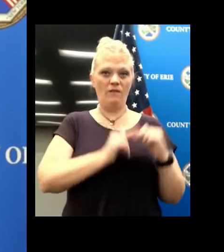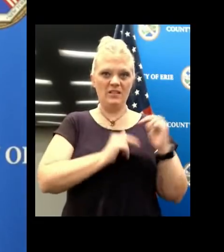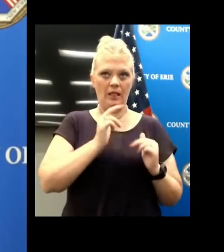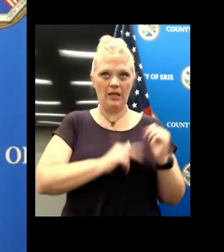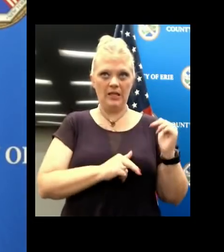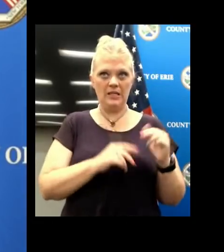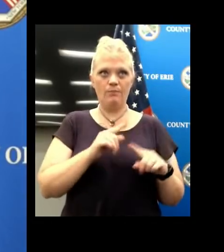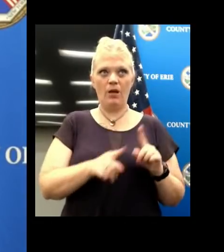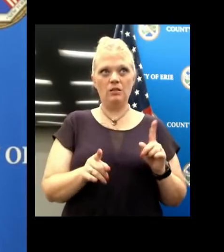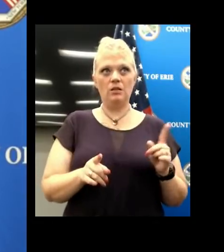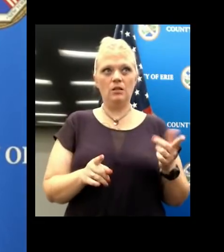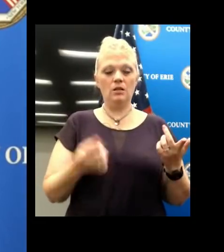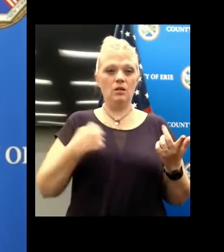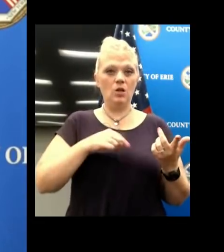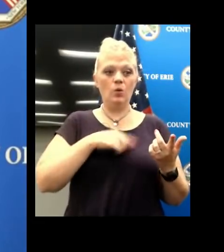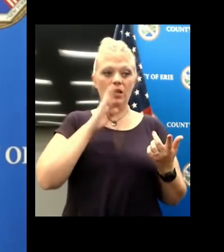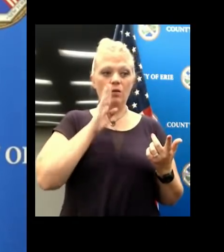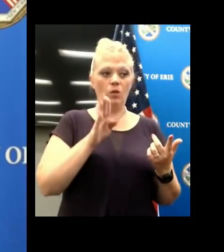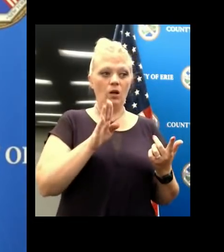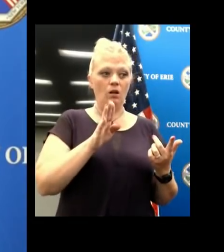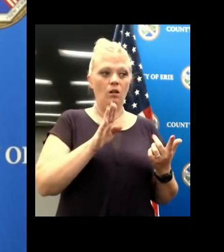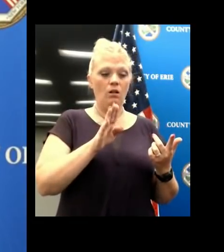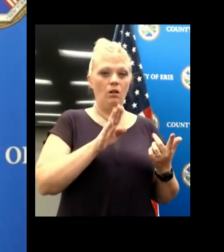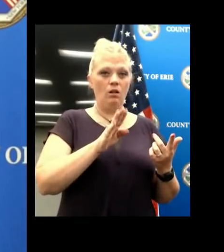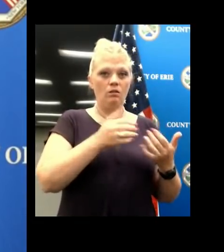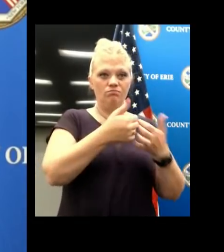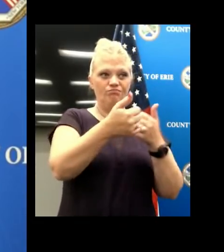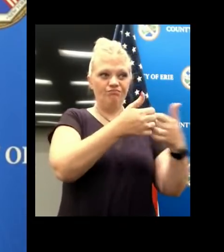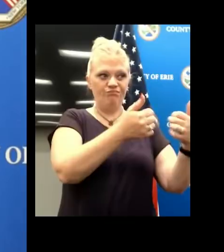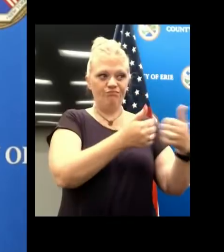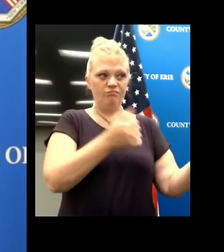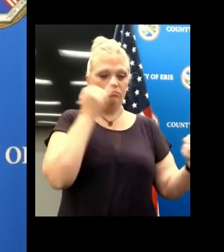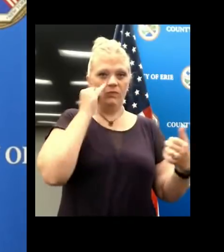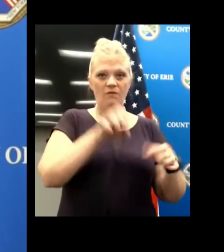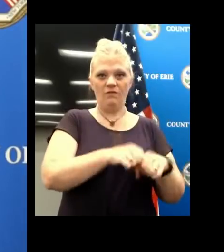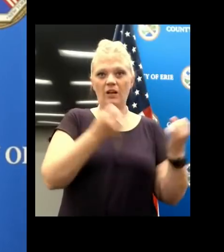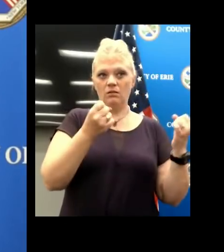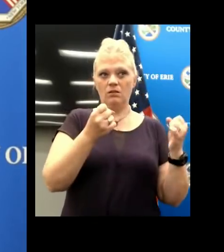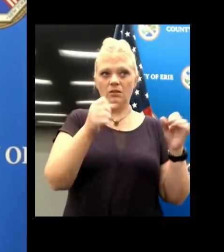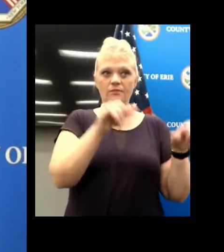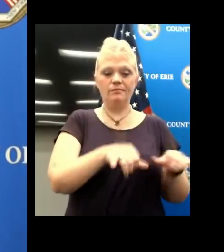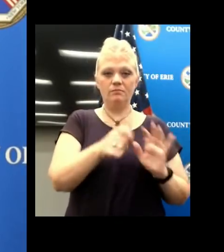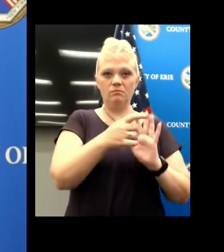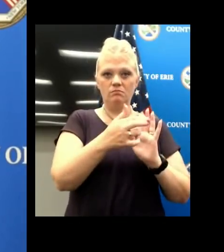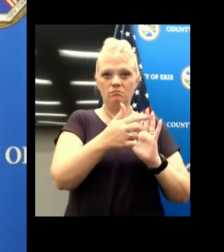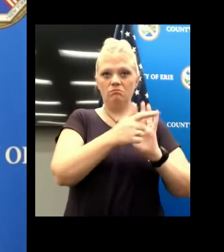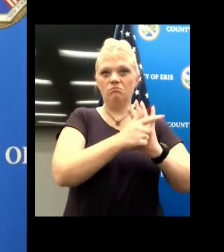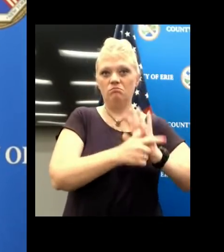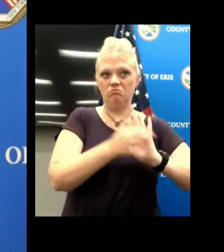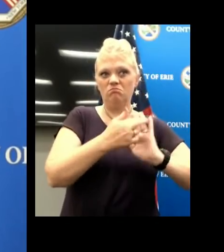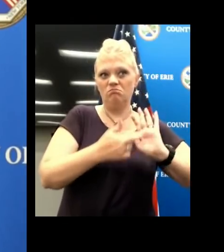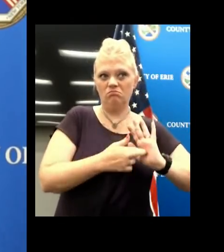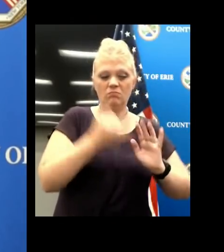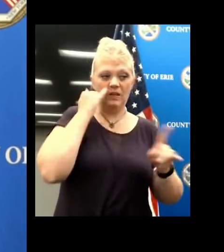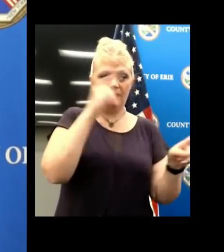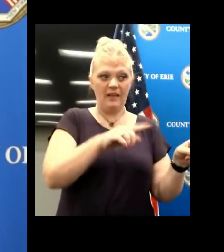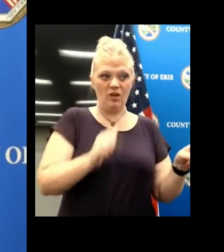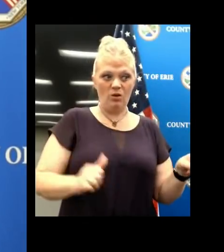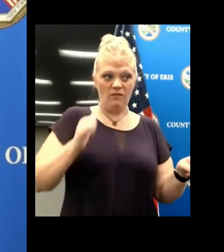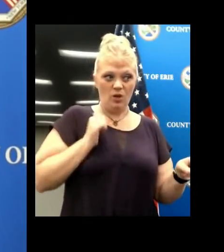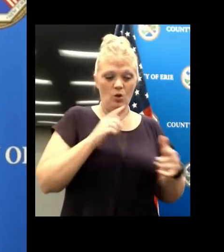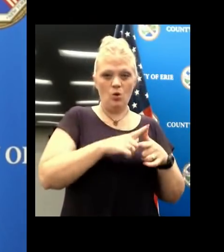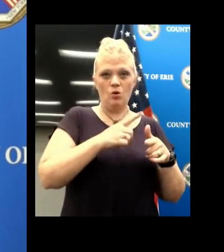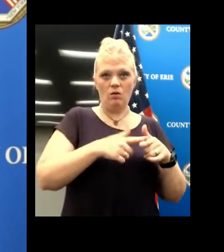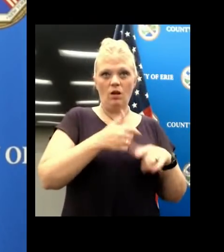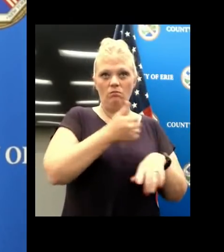we will break up anything that appears to be violating the standards, and if they refuse, then they would be